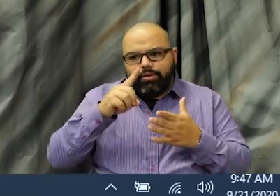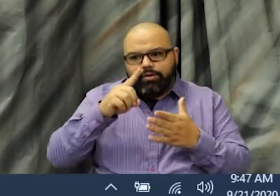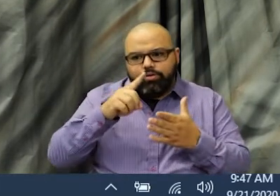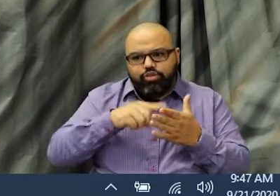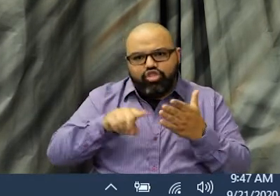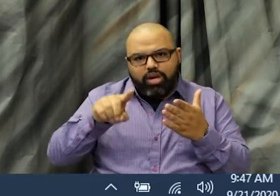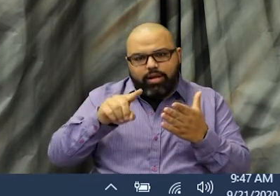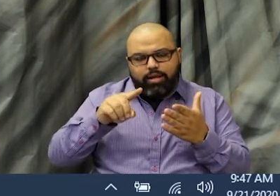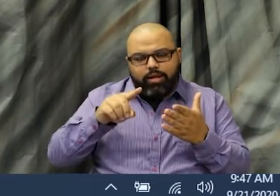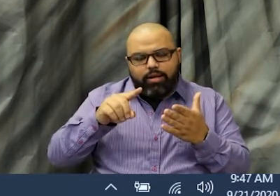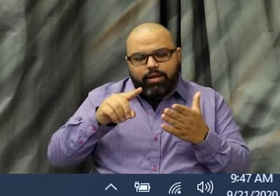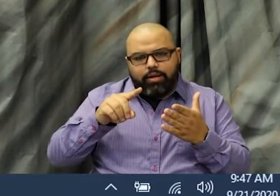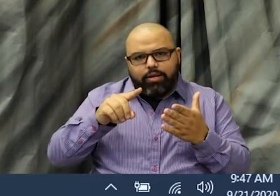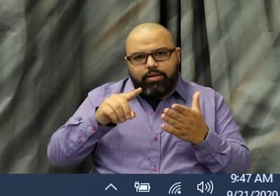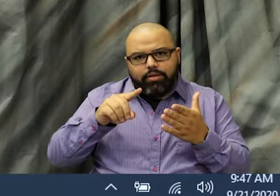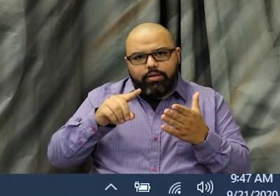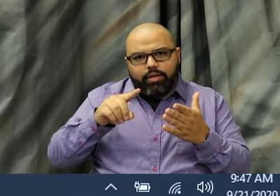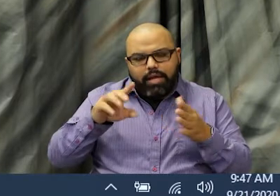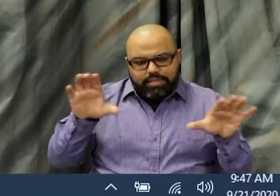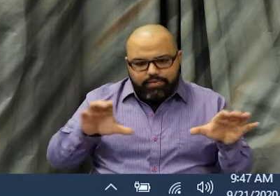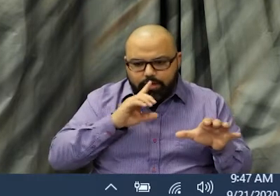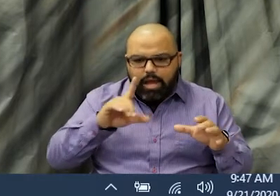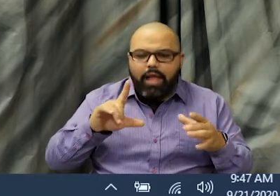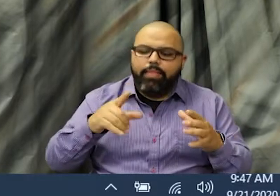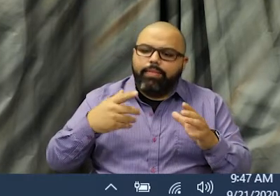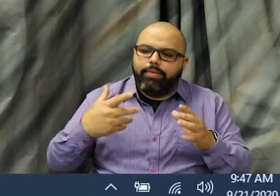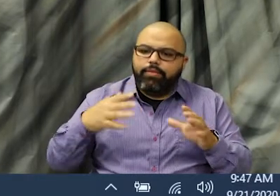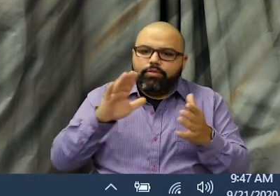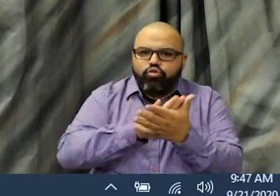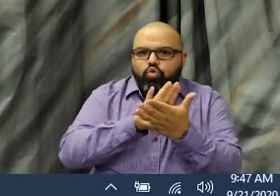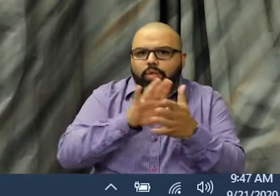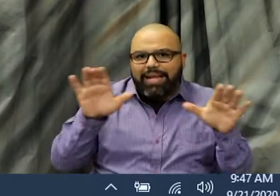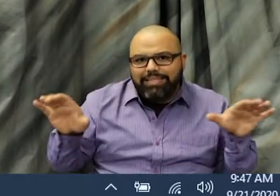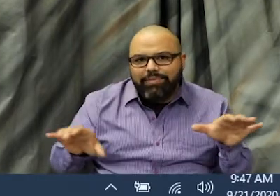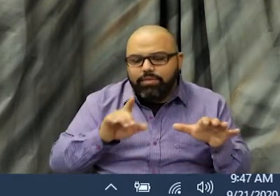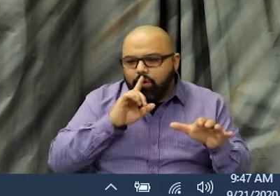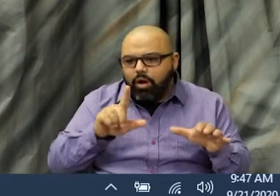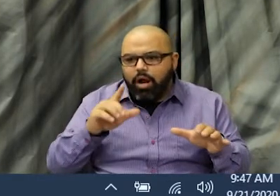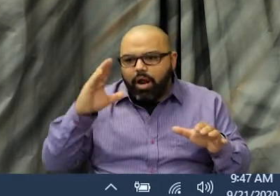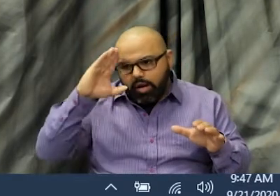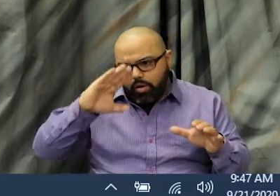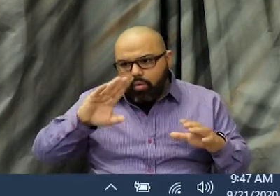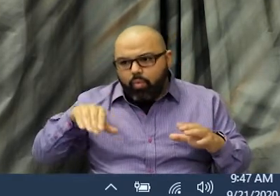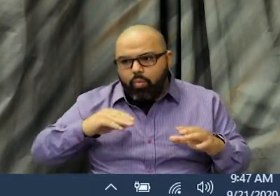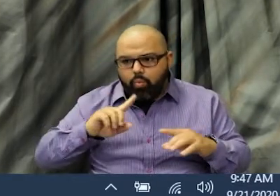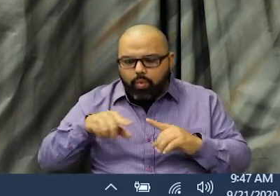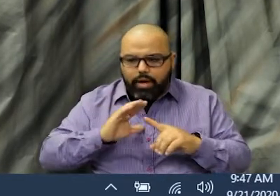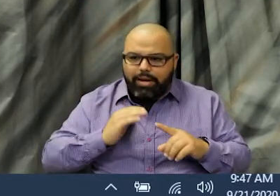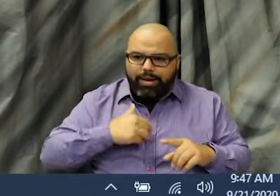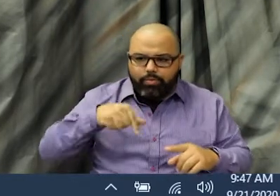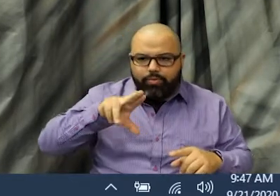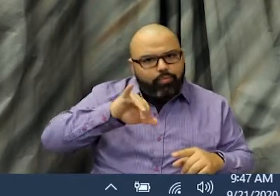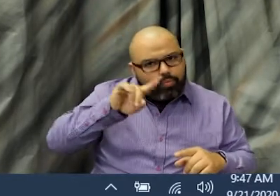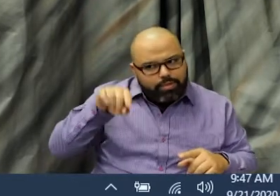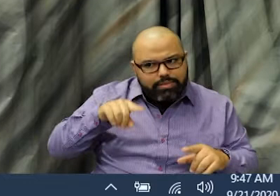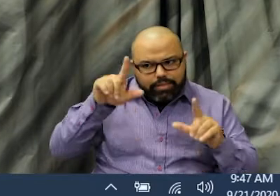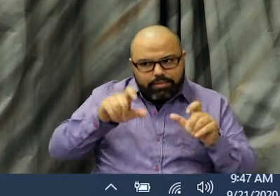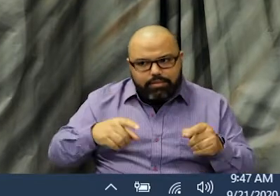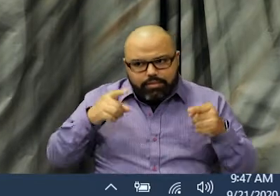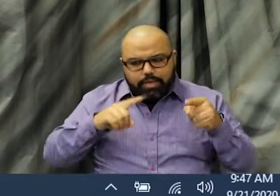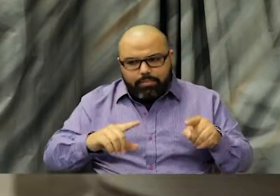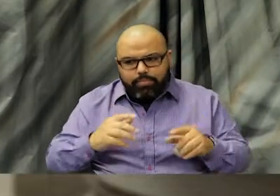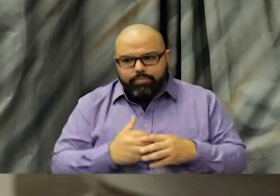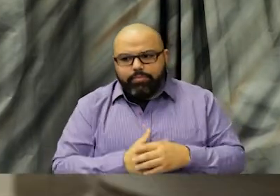check-in activities is, and what their school activities are. I also like to make sure that they know that when our quizzes and our tests are ahead of